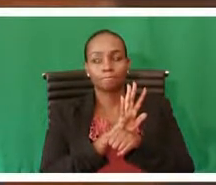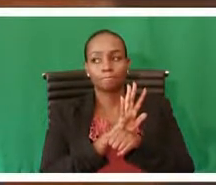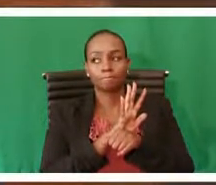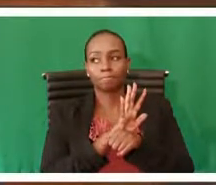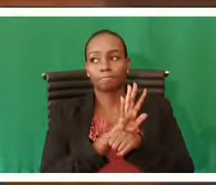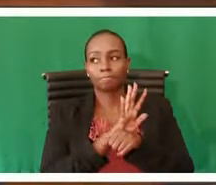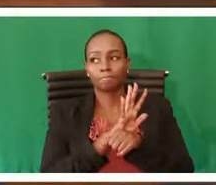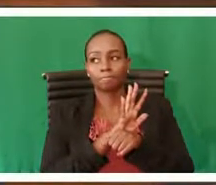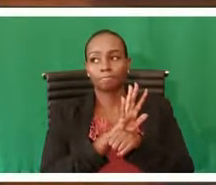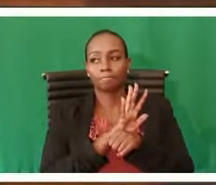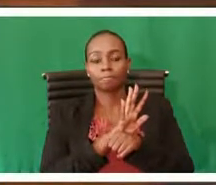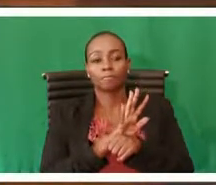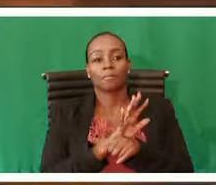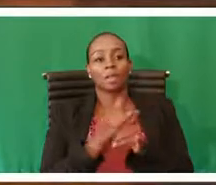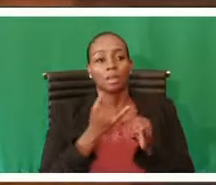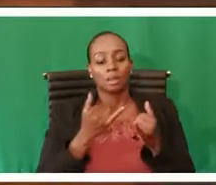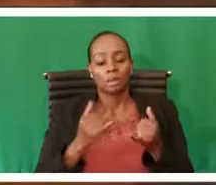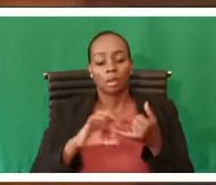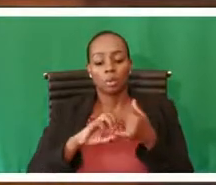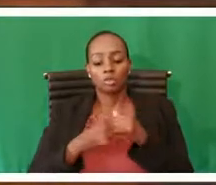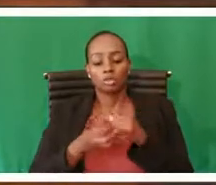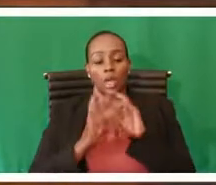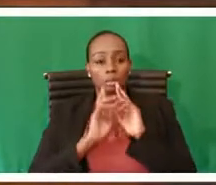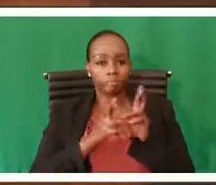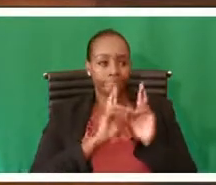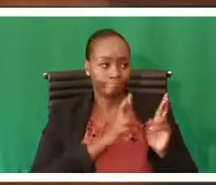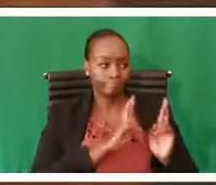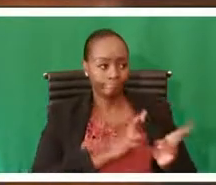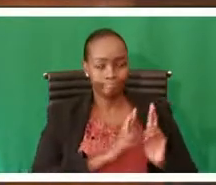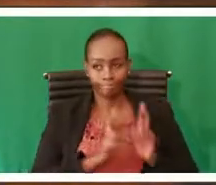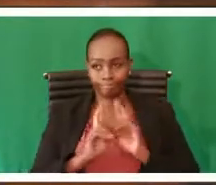deal with some of this question. Premier will just come and